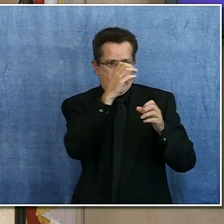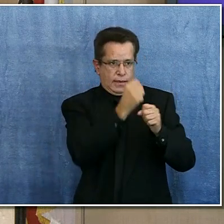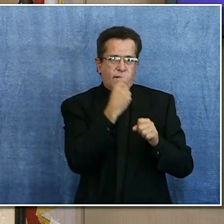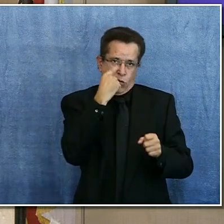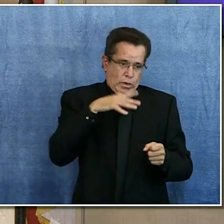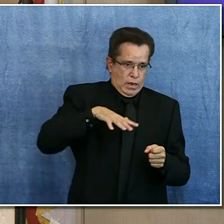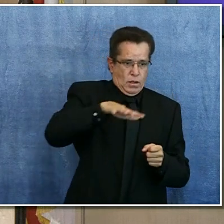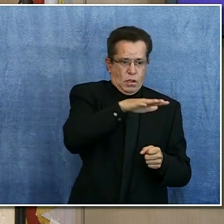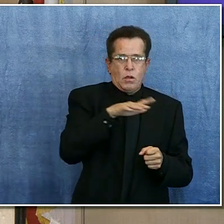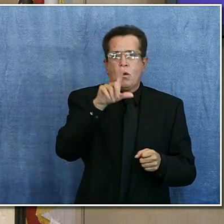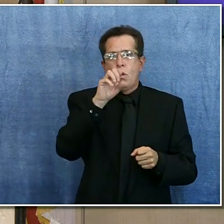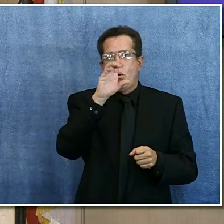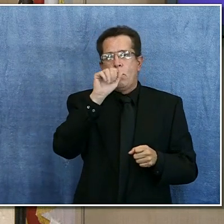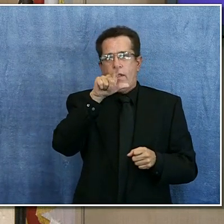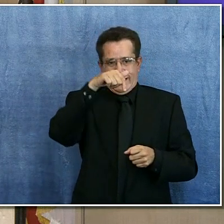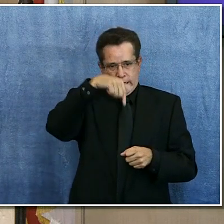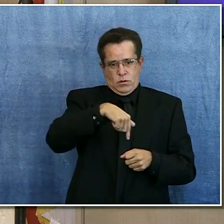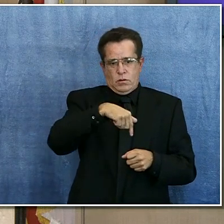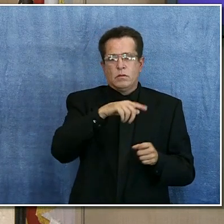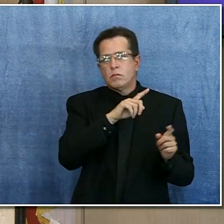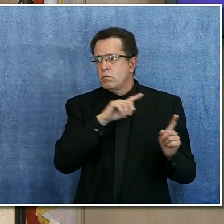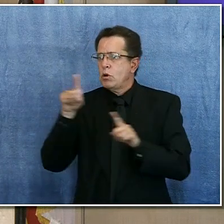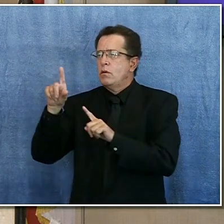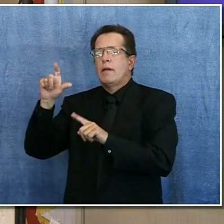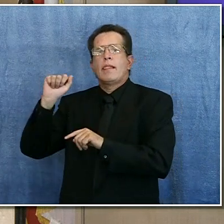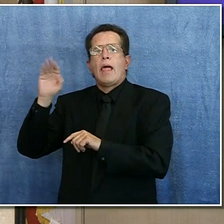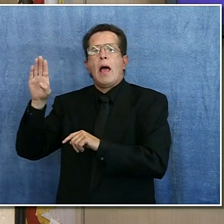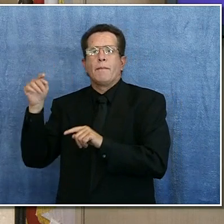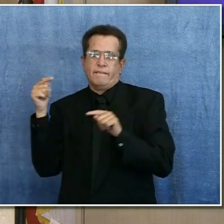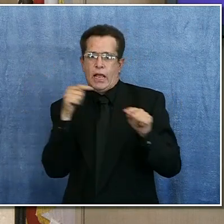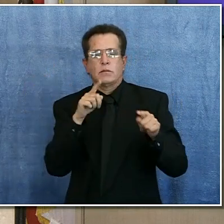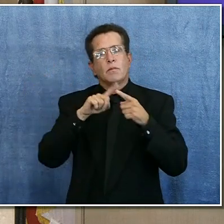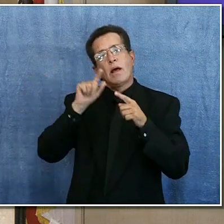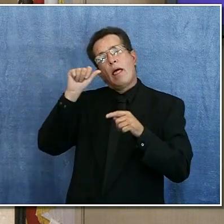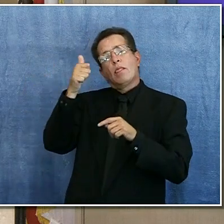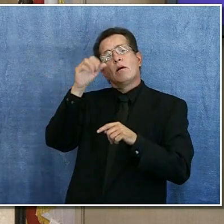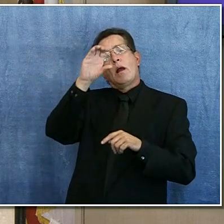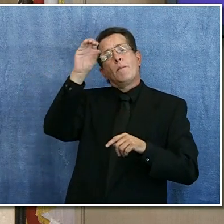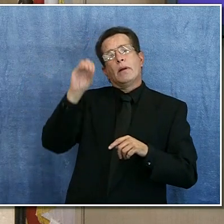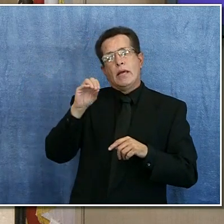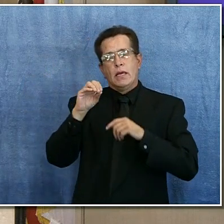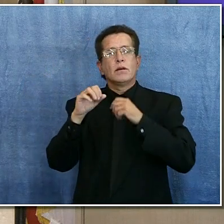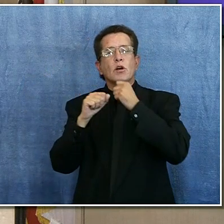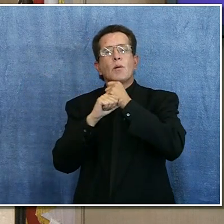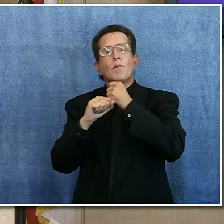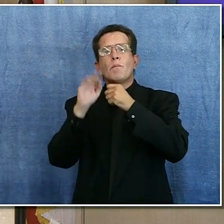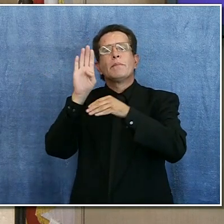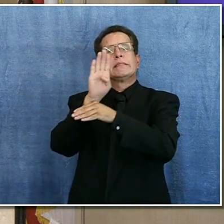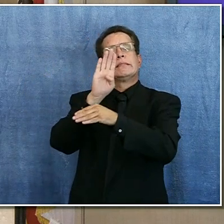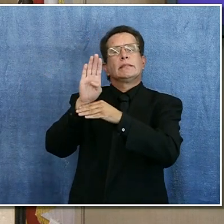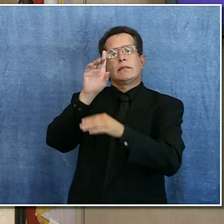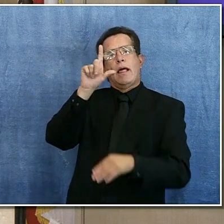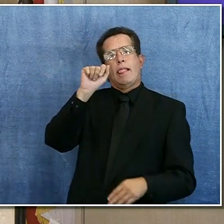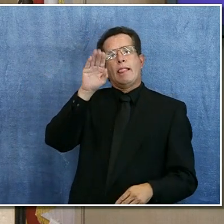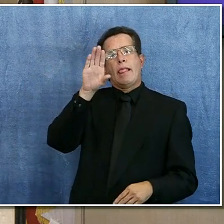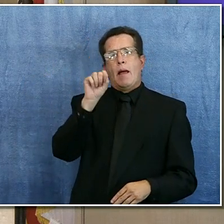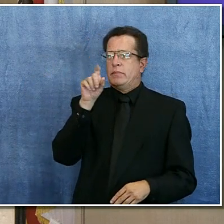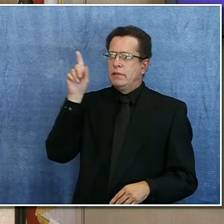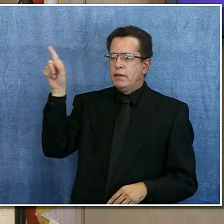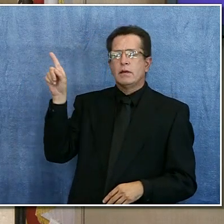local sources of testing from our local institutions. But the commercial labs, which are a not insignificant number of